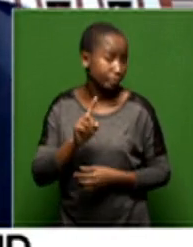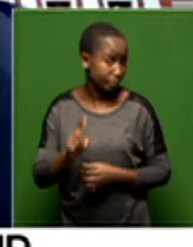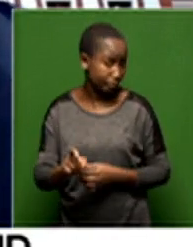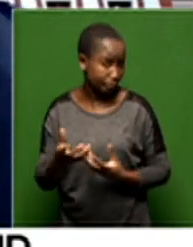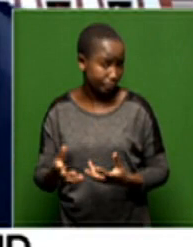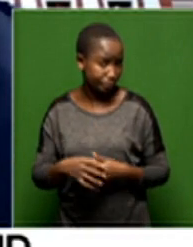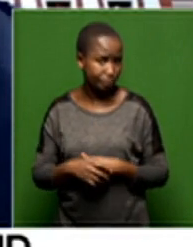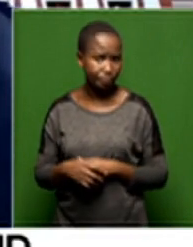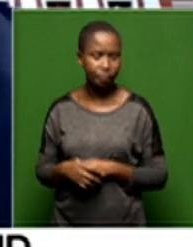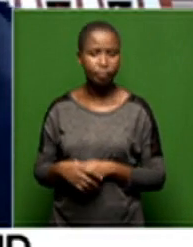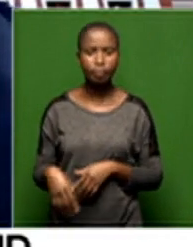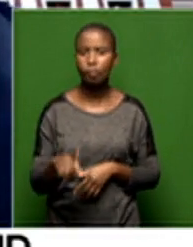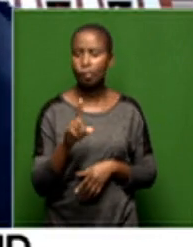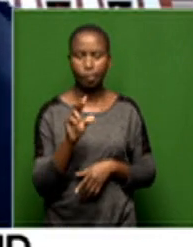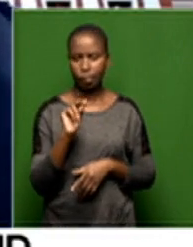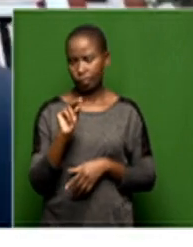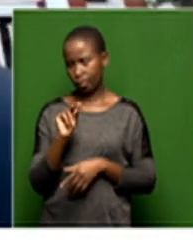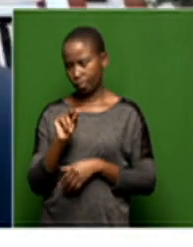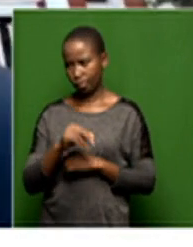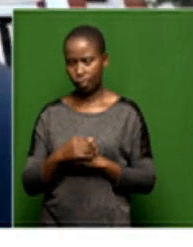No. I think we should